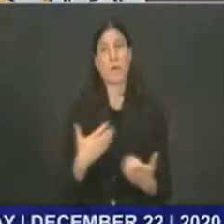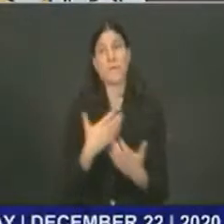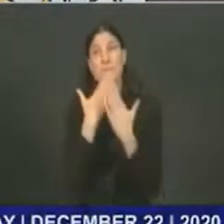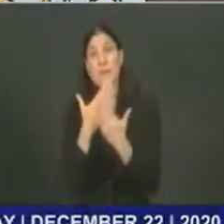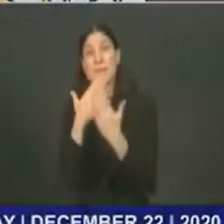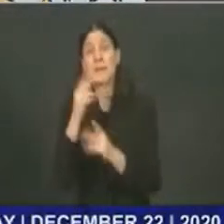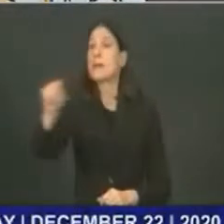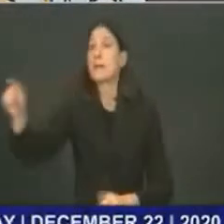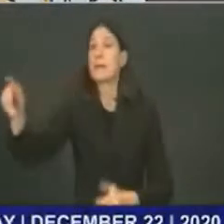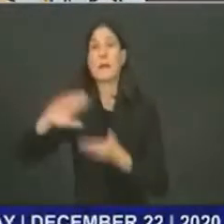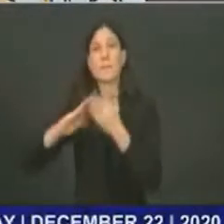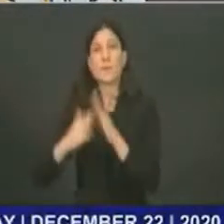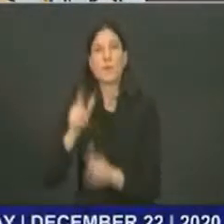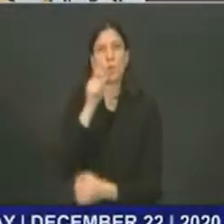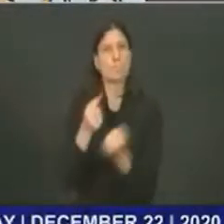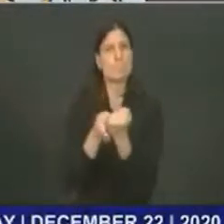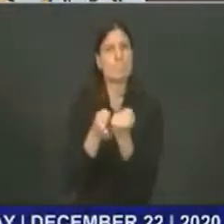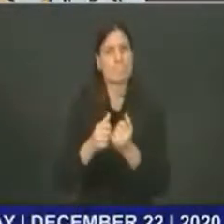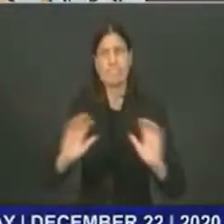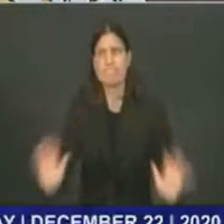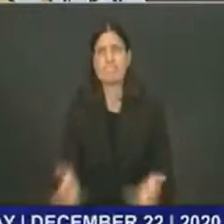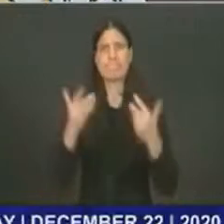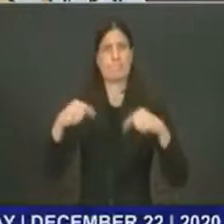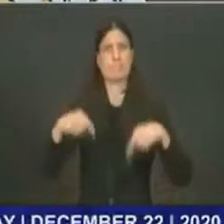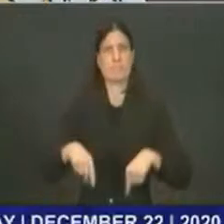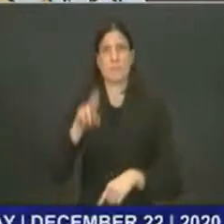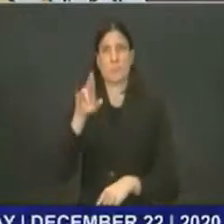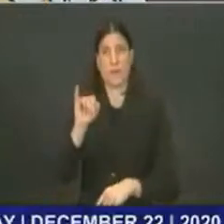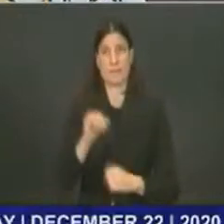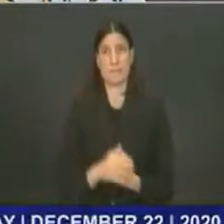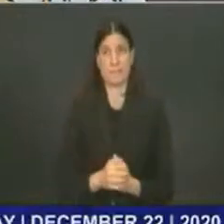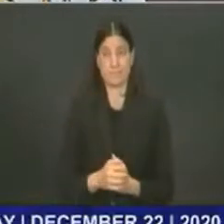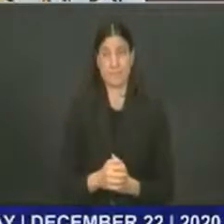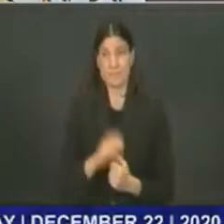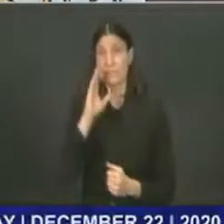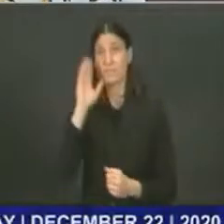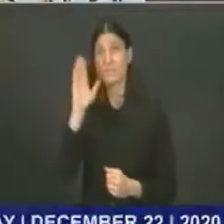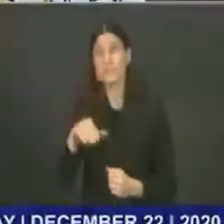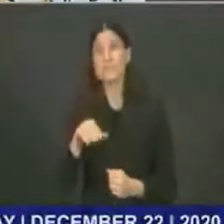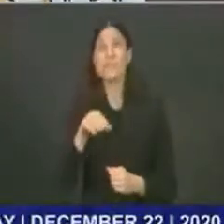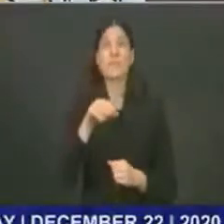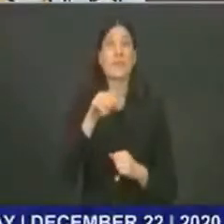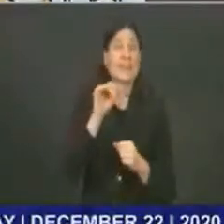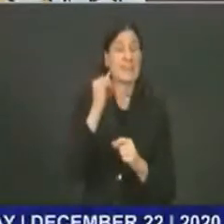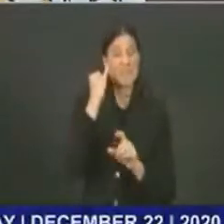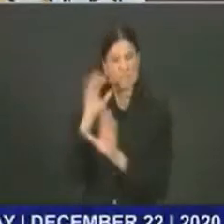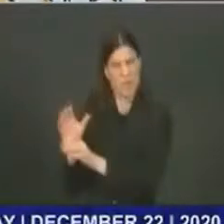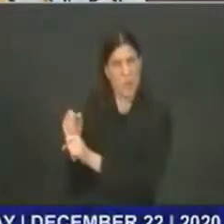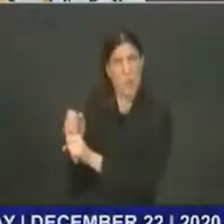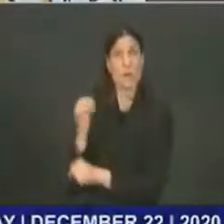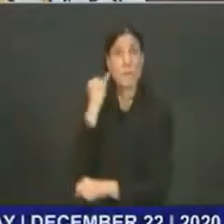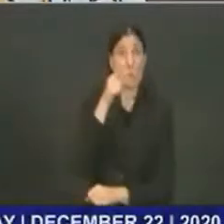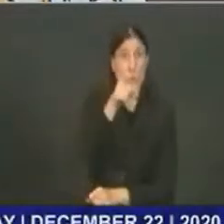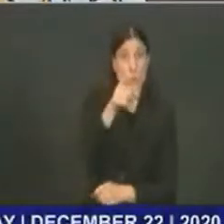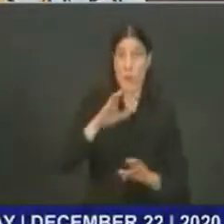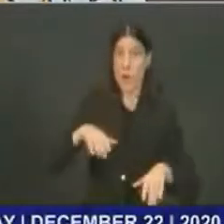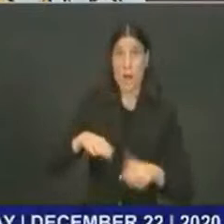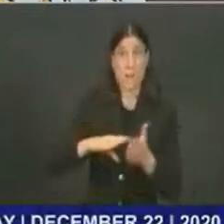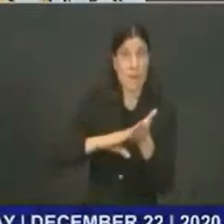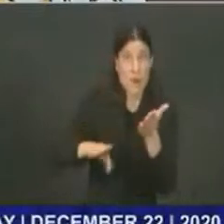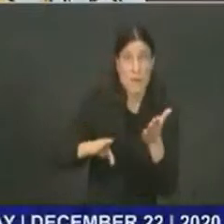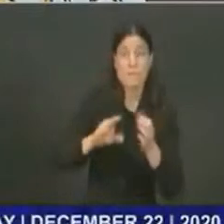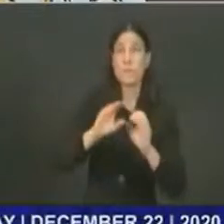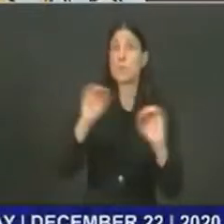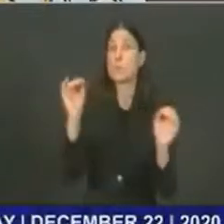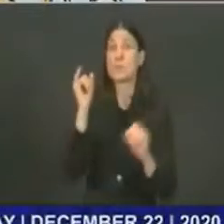If you're one of the lucky ones who hasn't lost your job during the crisis, that doesn't mean you've had an easy time.